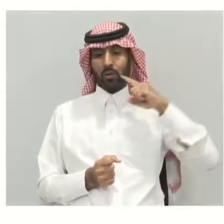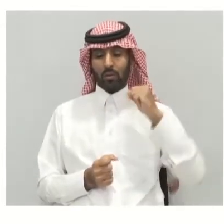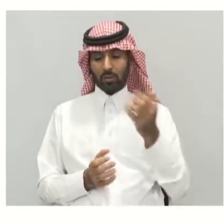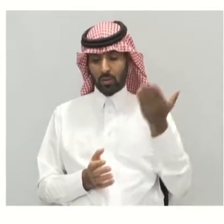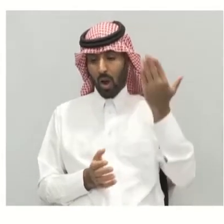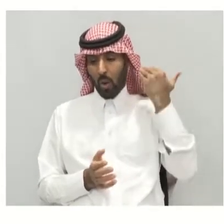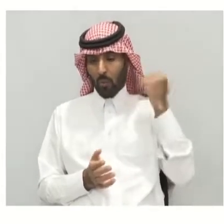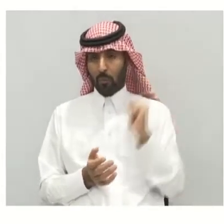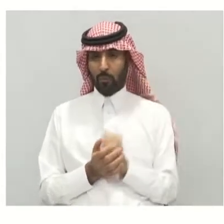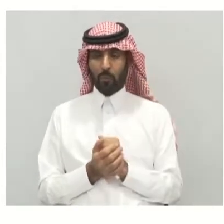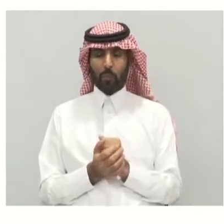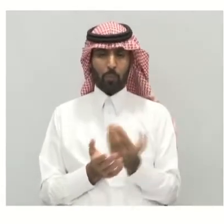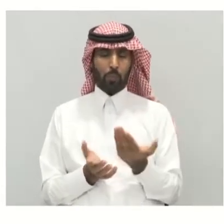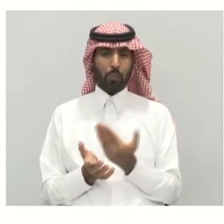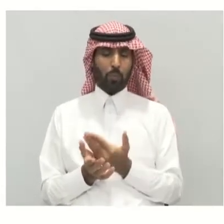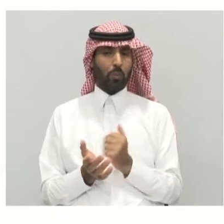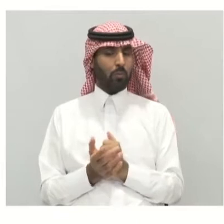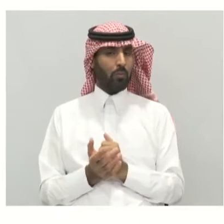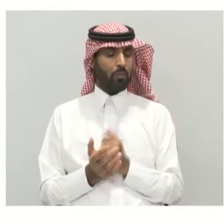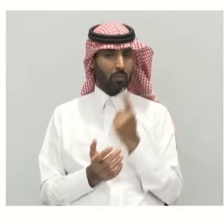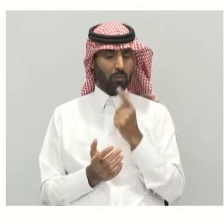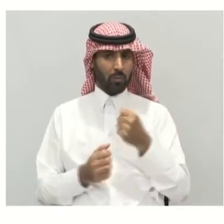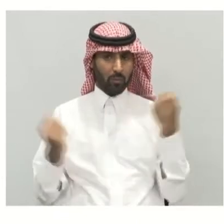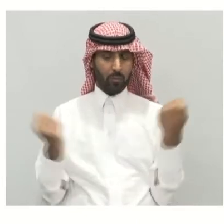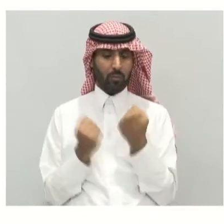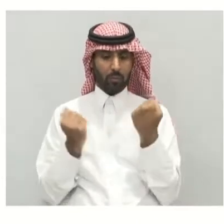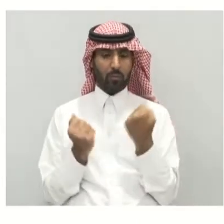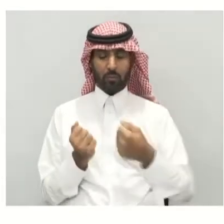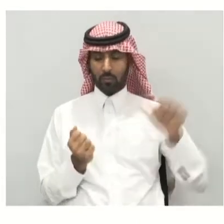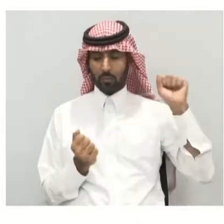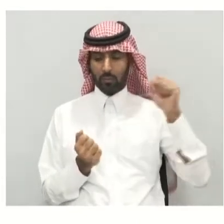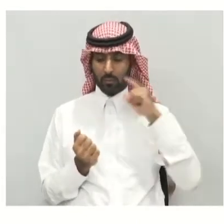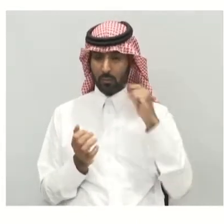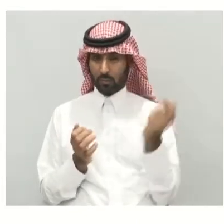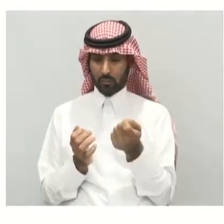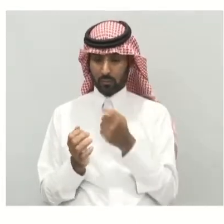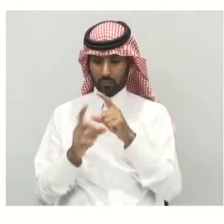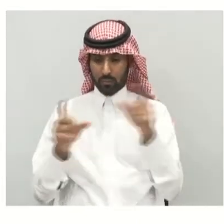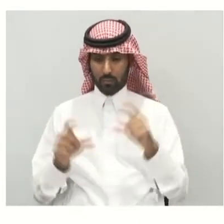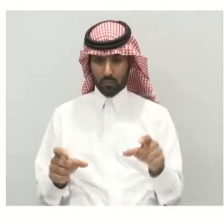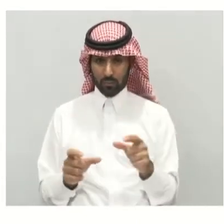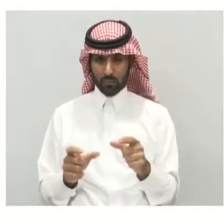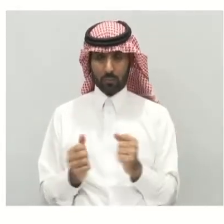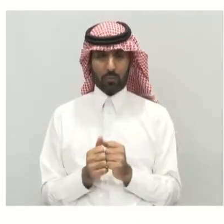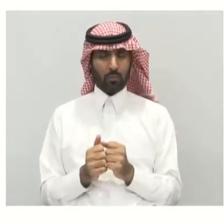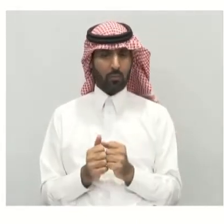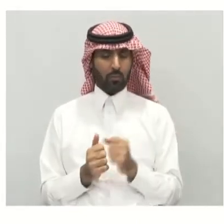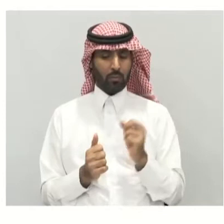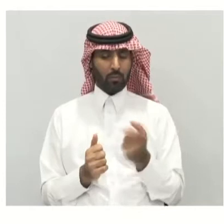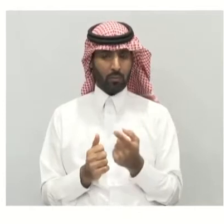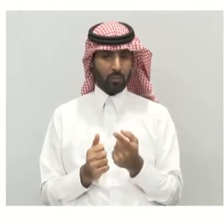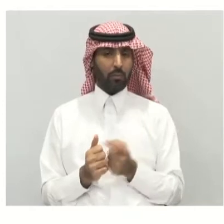year. Okay, now for exercise E, write two sentences. Also, you will write two